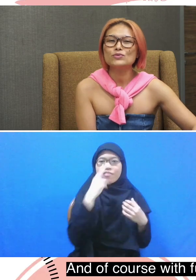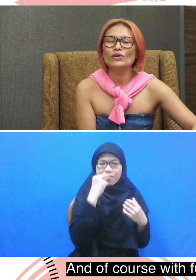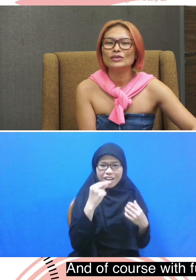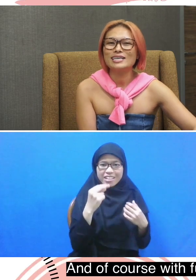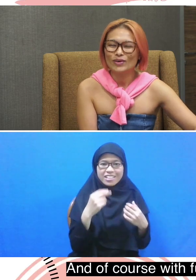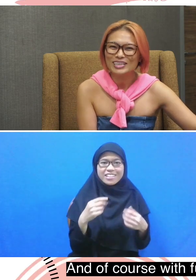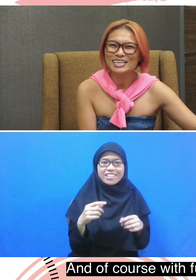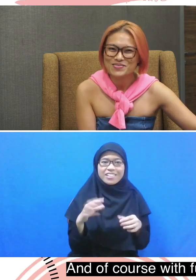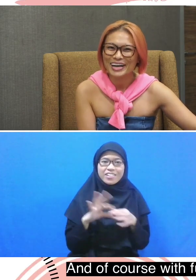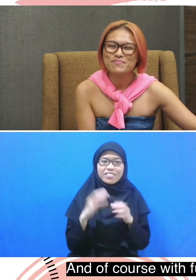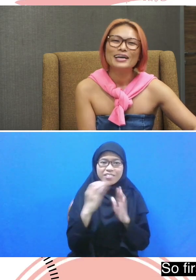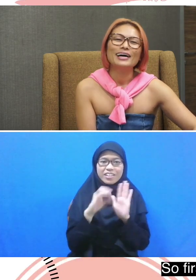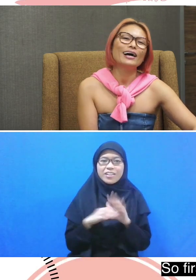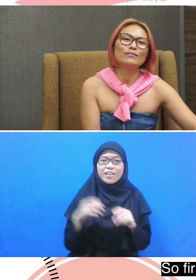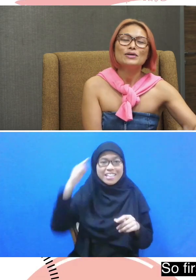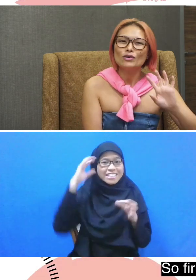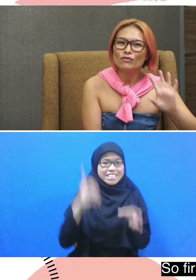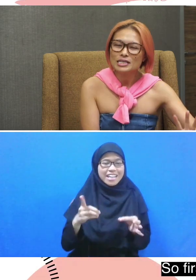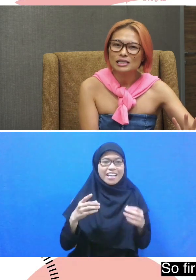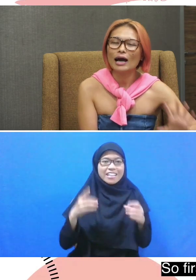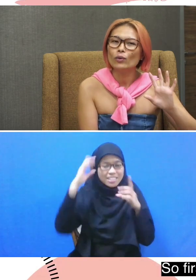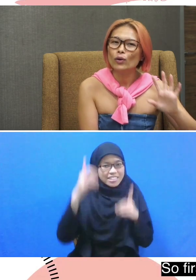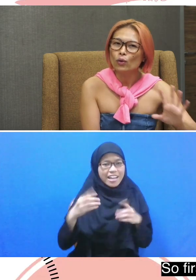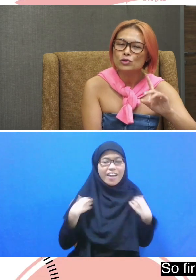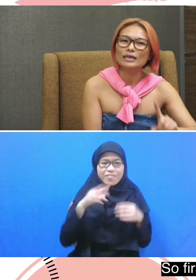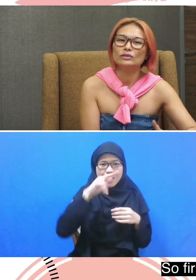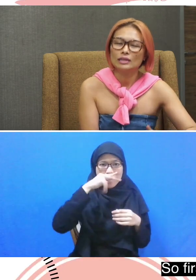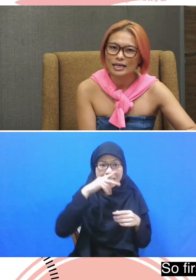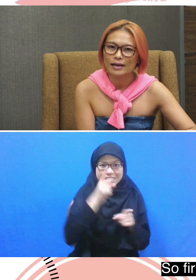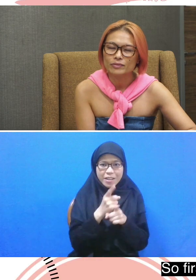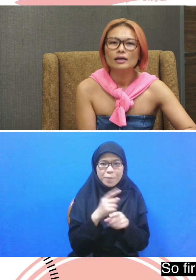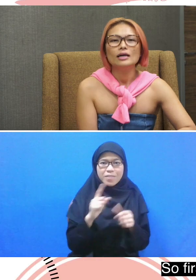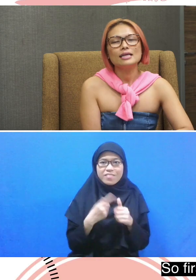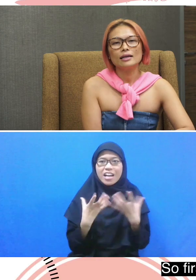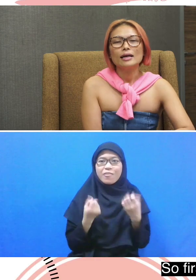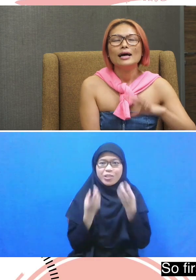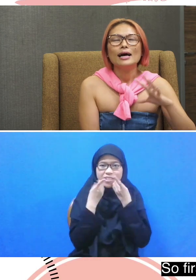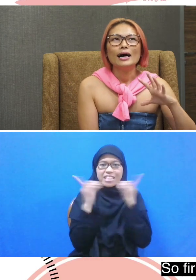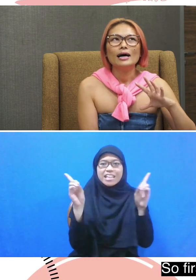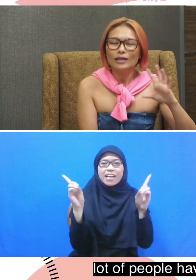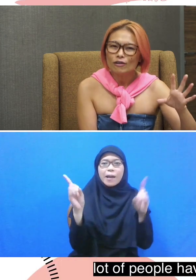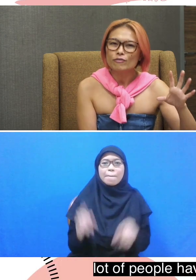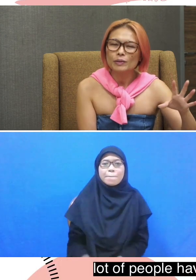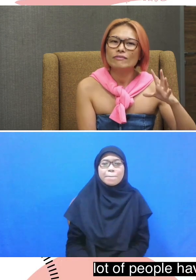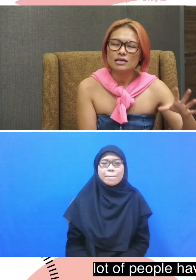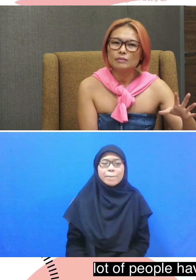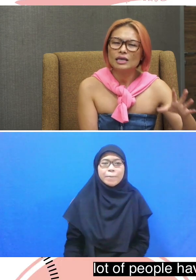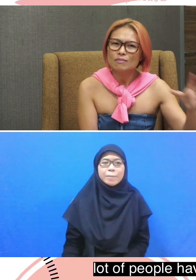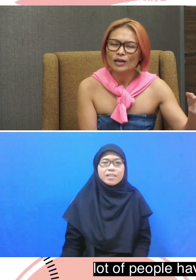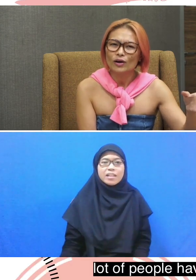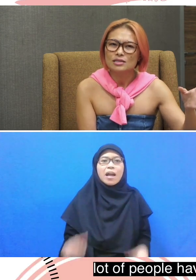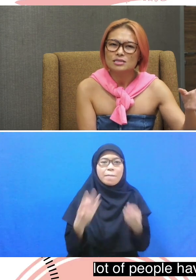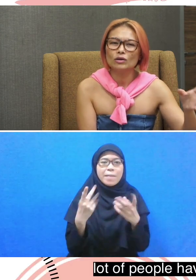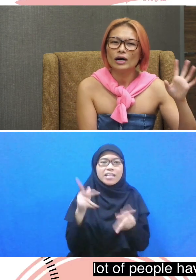of course, we have to decide to have kids, right? So firstly, I would also like to declare that a lot of people have asked me, is